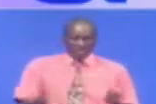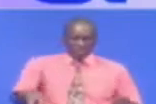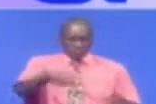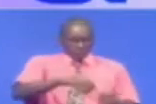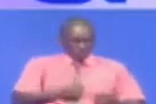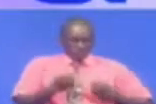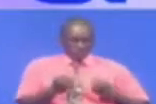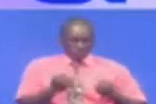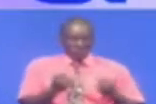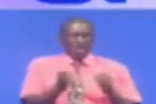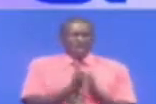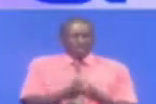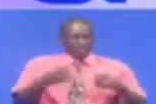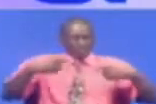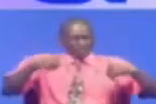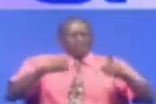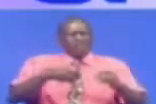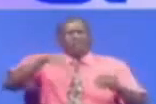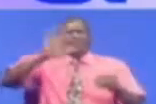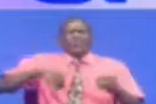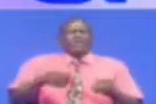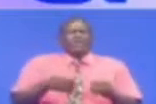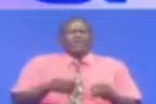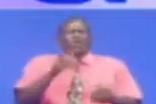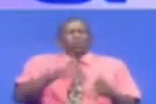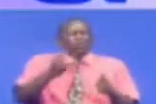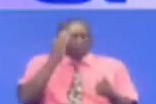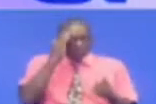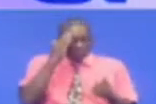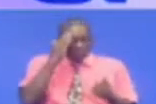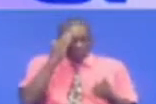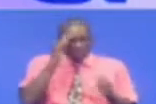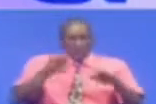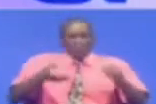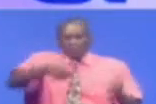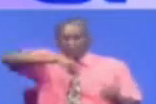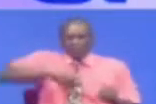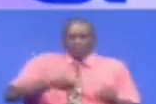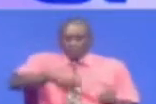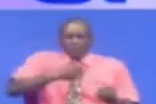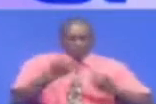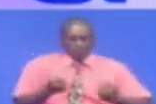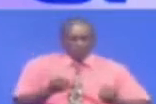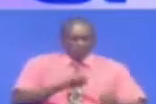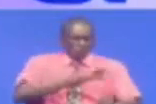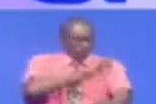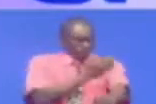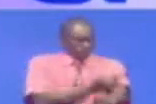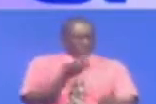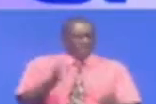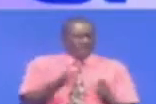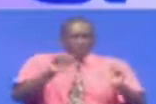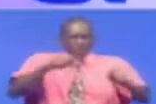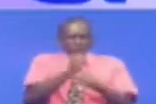resilient and excellent more than we give ourselves credit for. We are stronger, we are powerful, and we can do it without